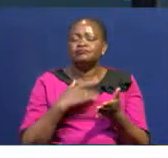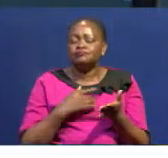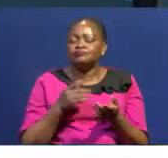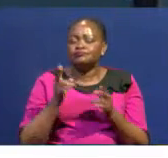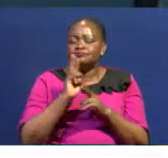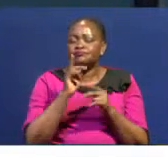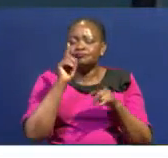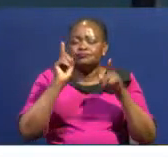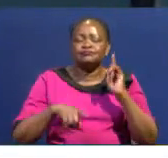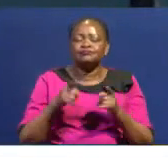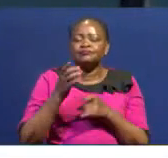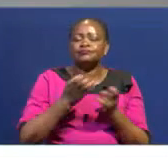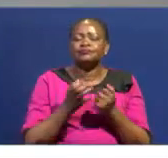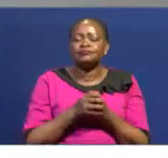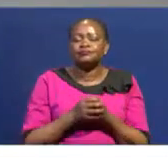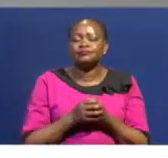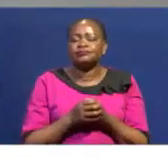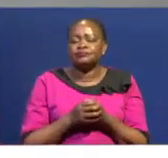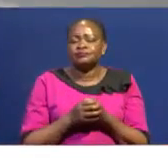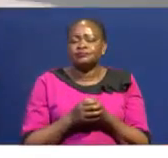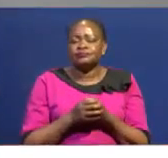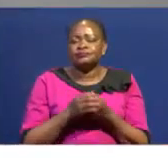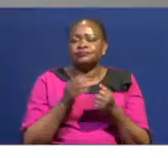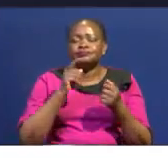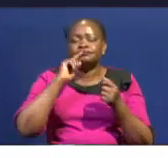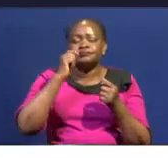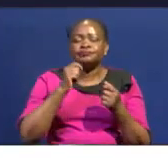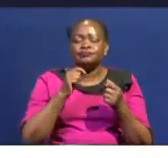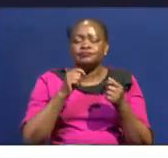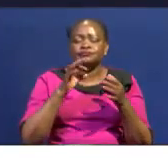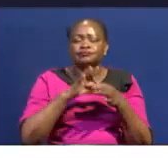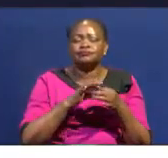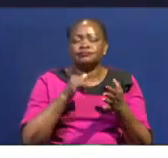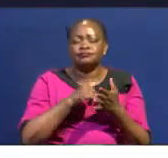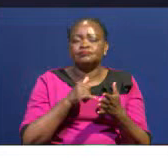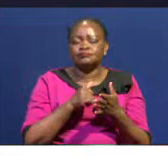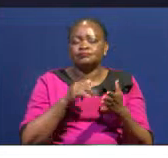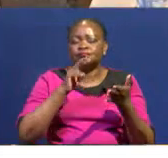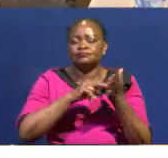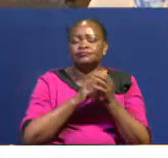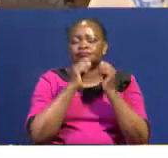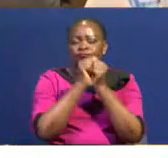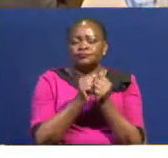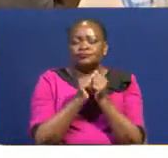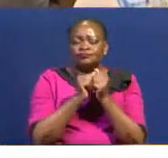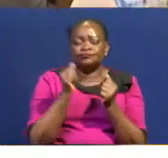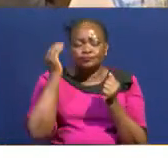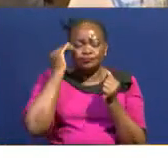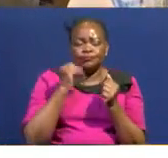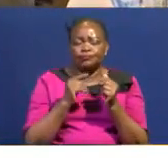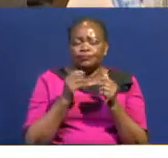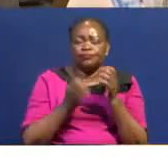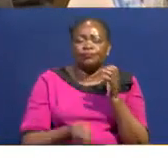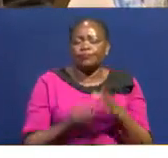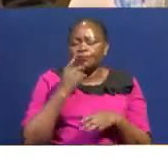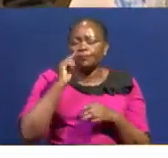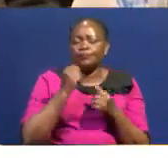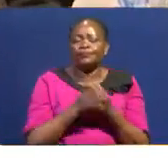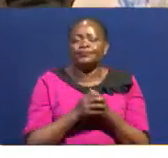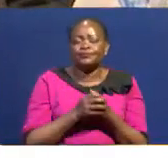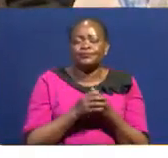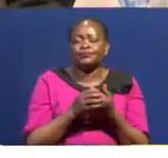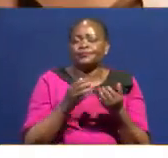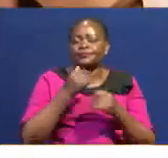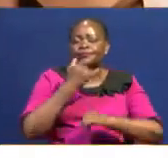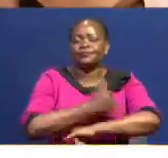into a dynamic economy. Among key collaborations include a flagship project in collaboration with Korea to establish the Kenya